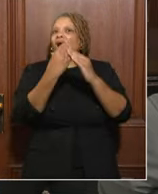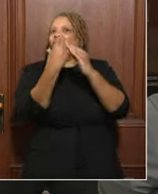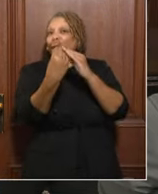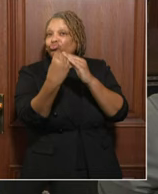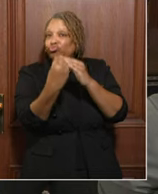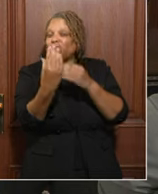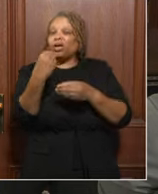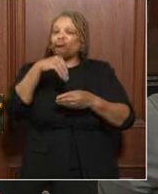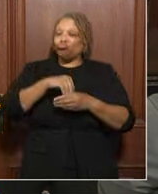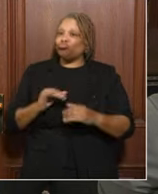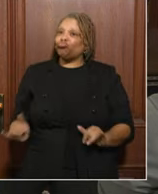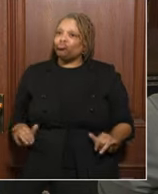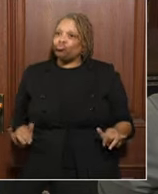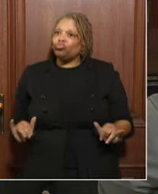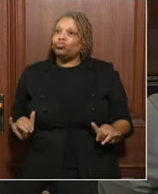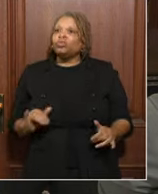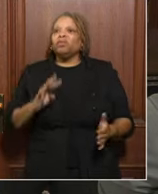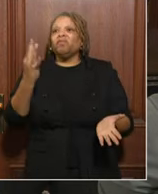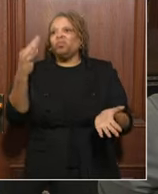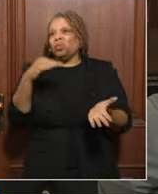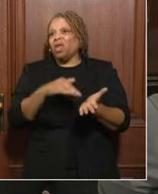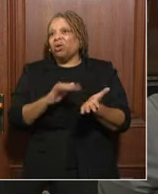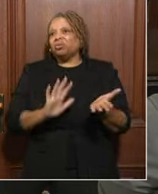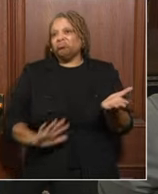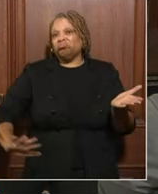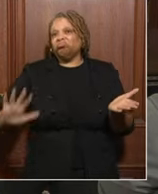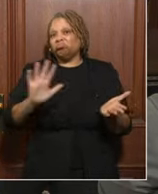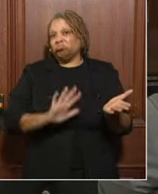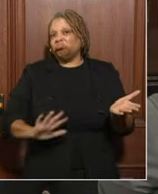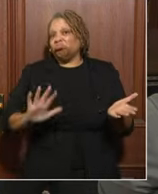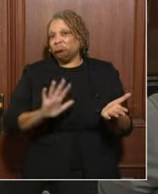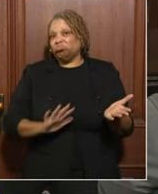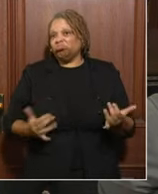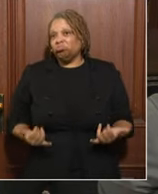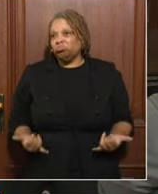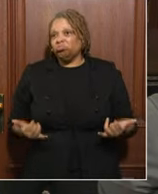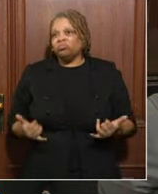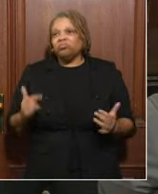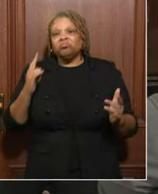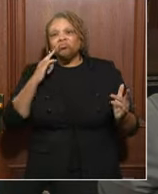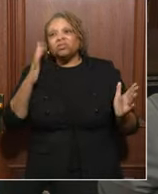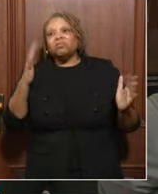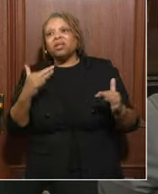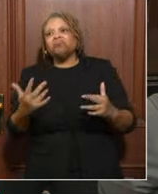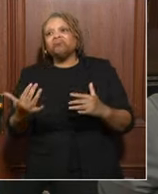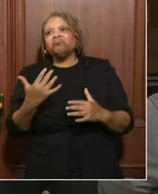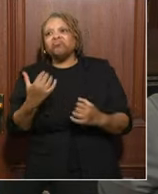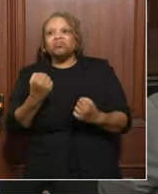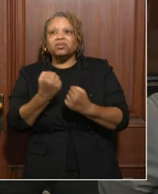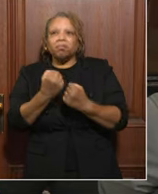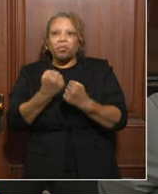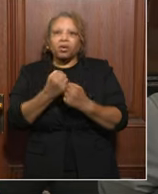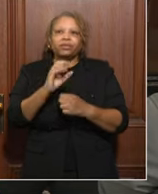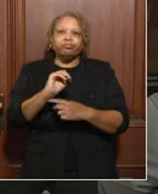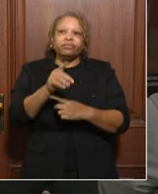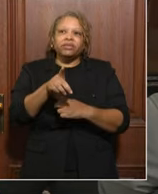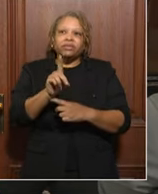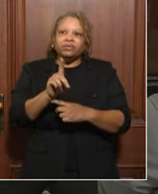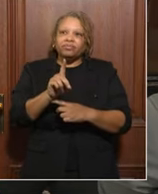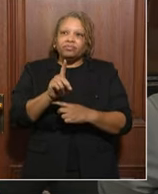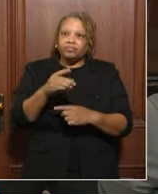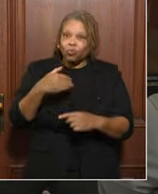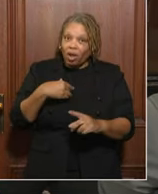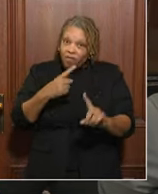4,000 individual police officers that are expected to provide support for MPD here in the District of Columbia for inauguration. Do you have a target number that you'd like to